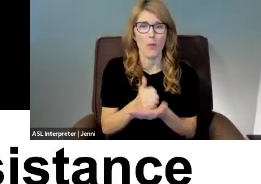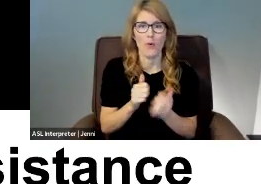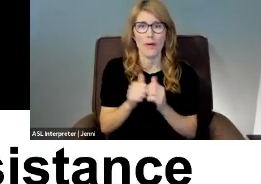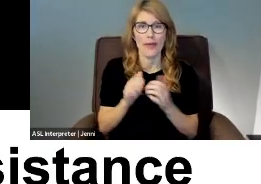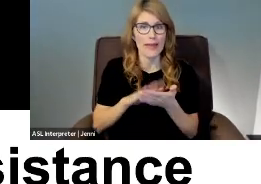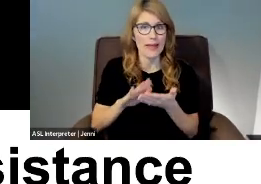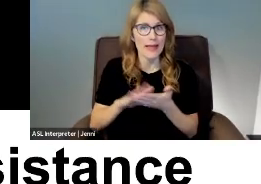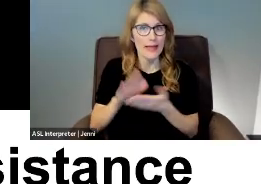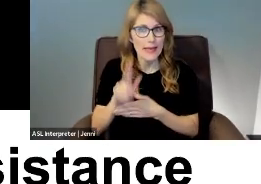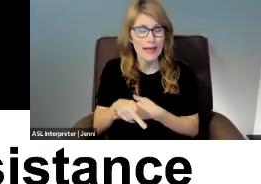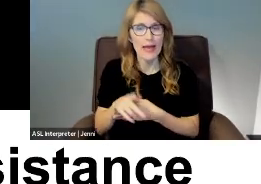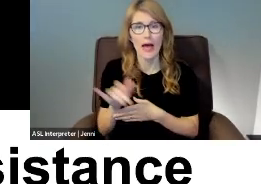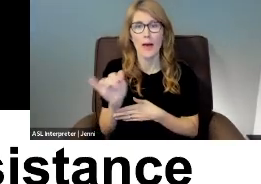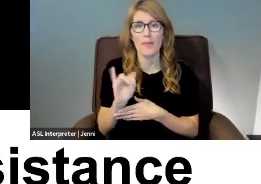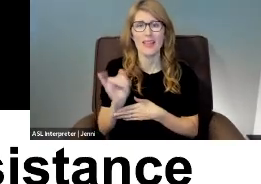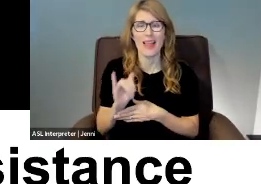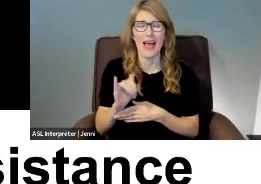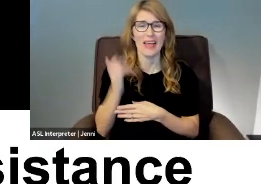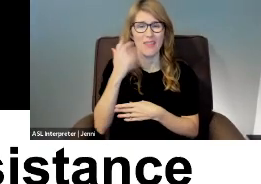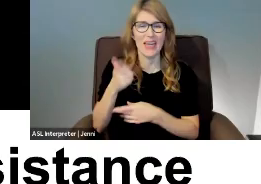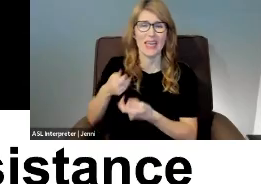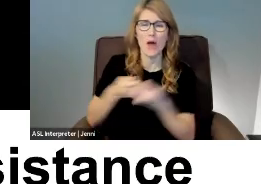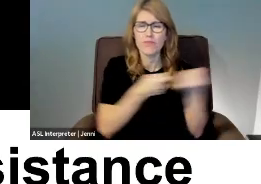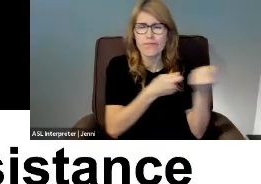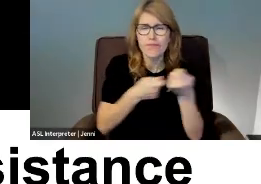efforts such as chainsaws,